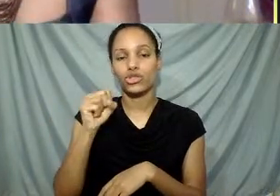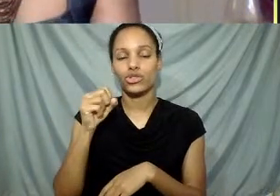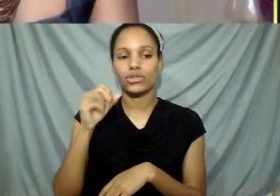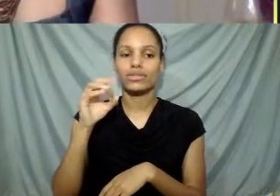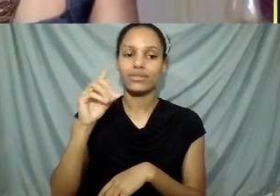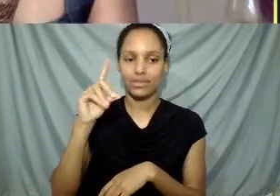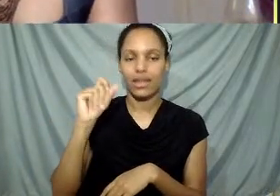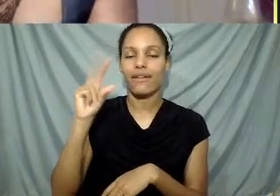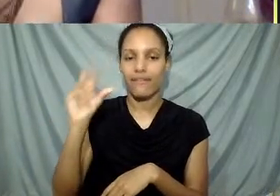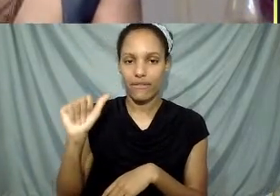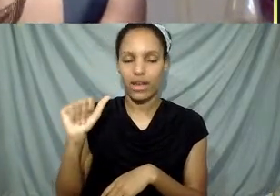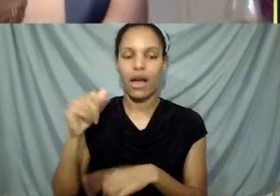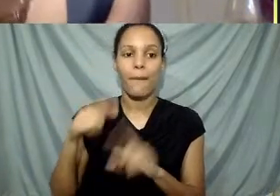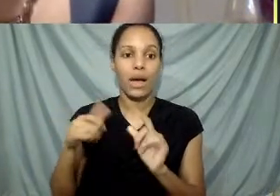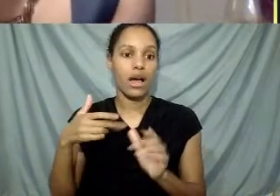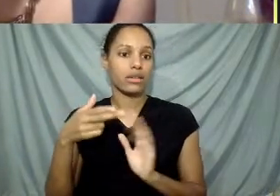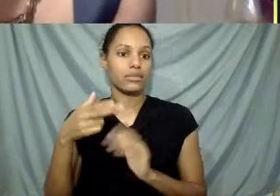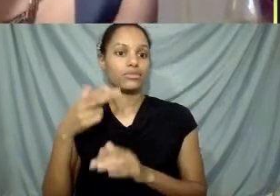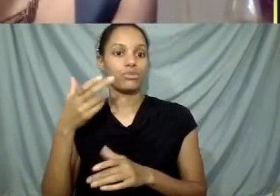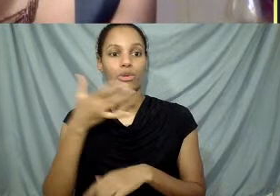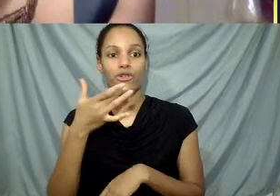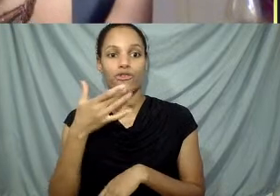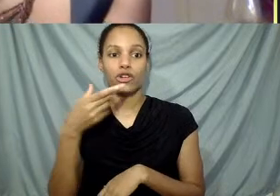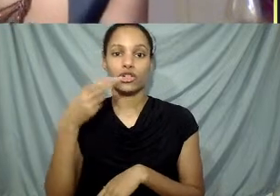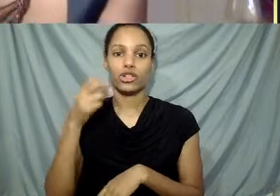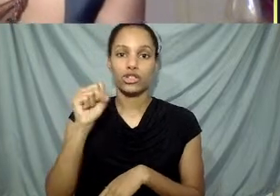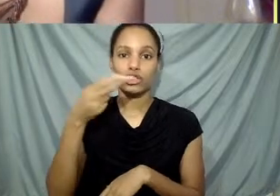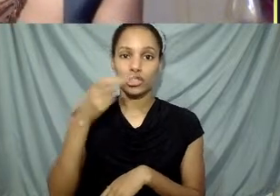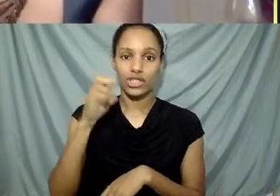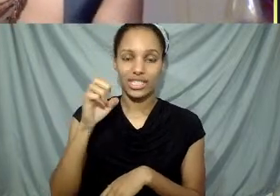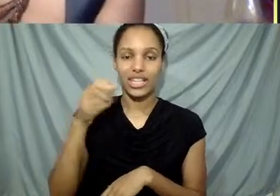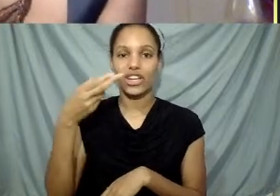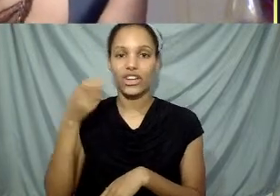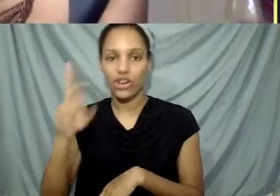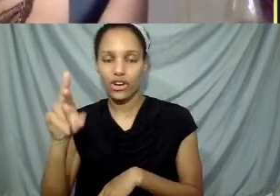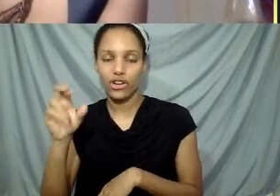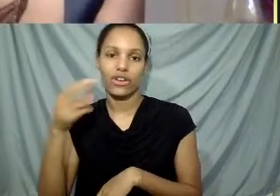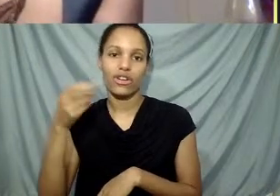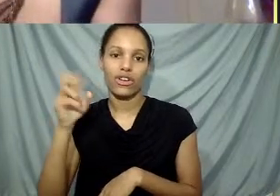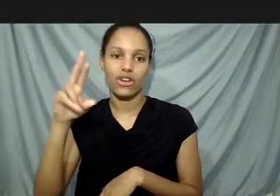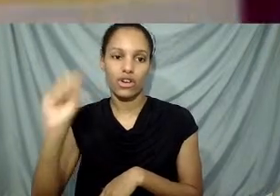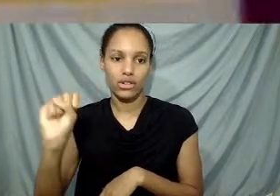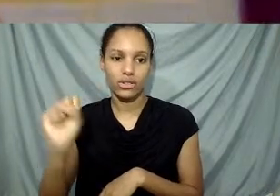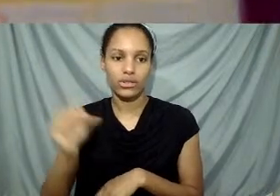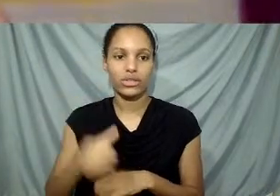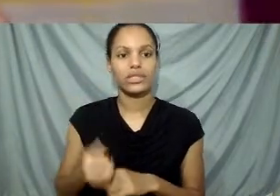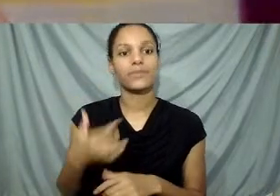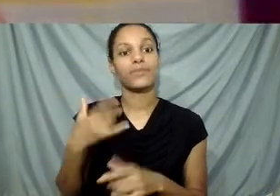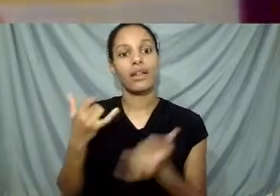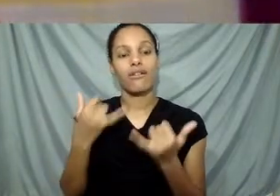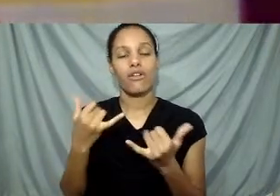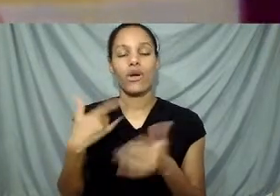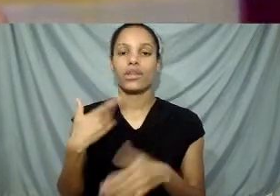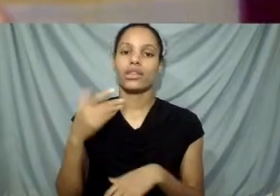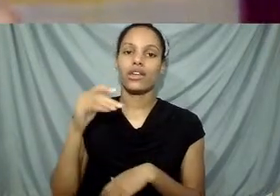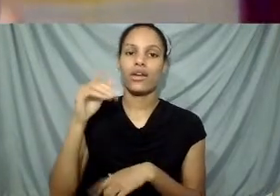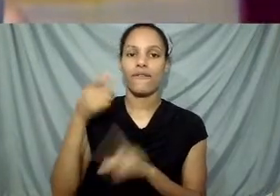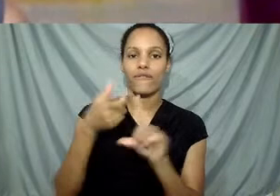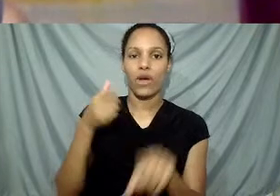I'm currently coming to you from Brooklyn, which is the stolen land of the native Lenape